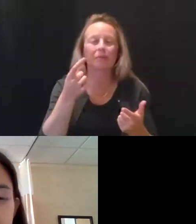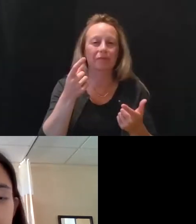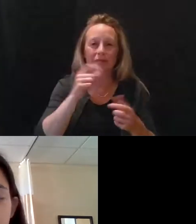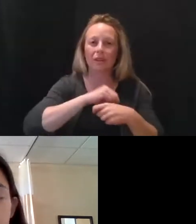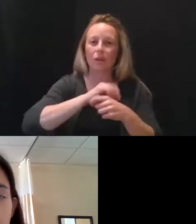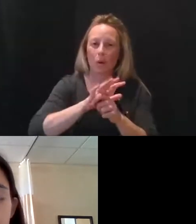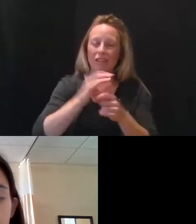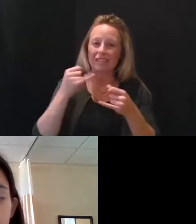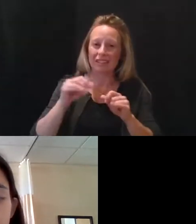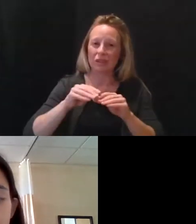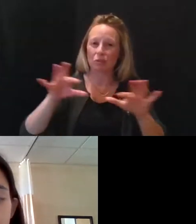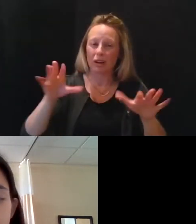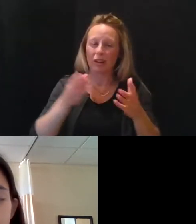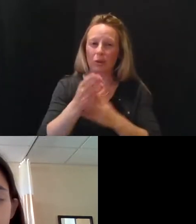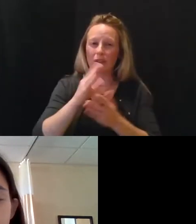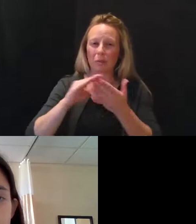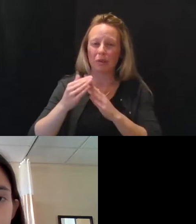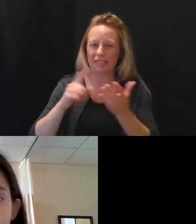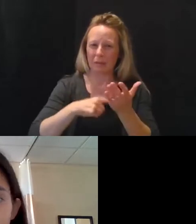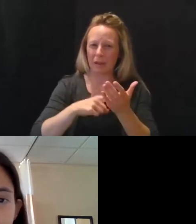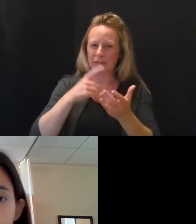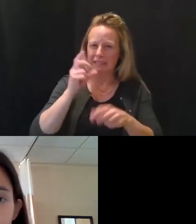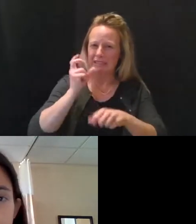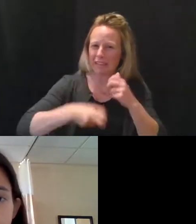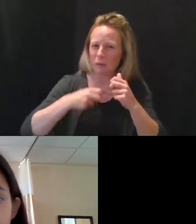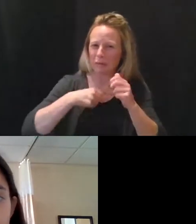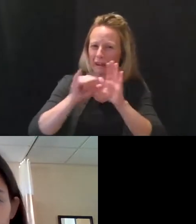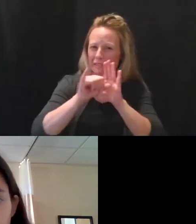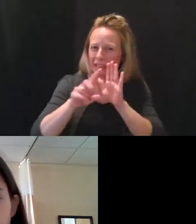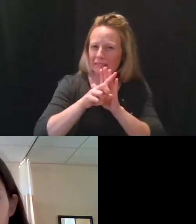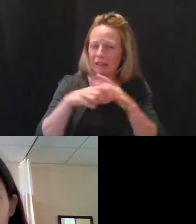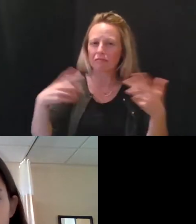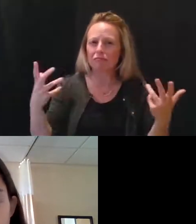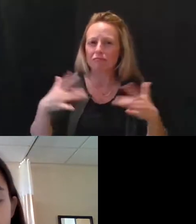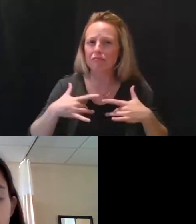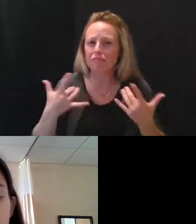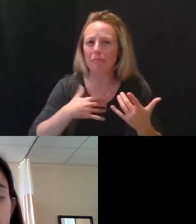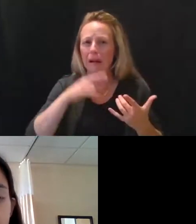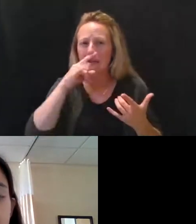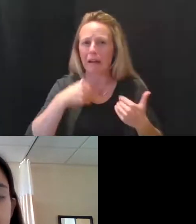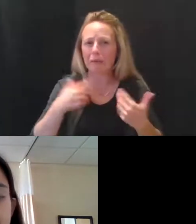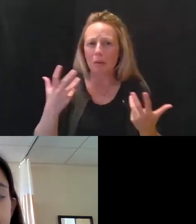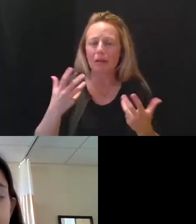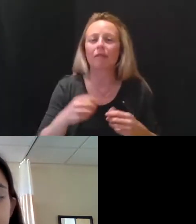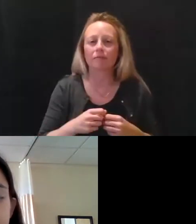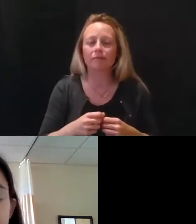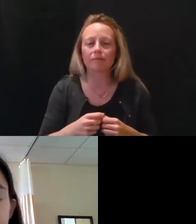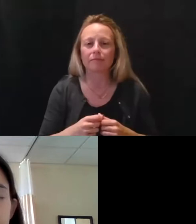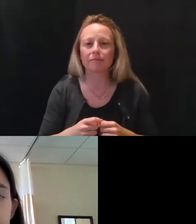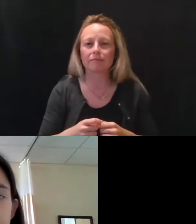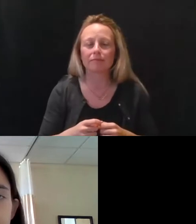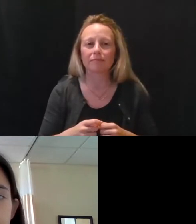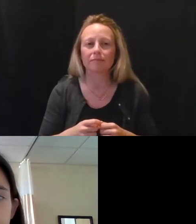know, is still spreading through the community. So having fears about their children or their family contracting COVID is valid.